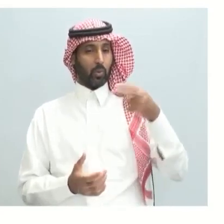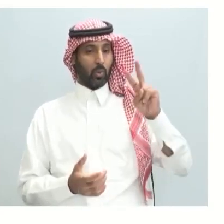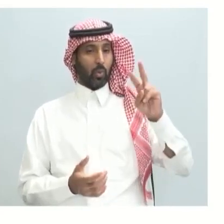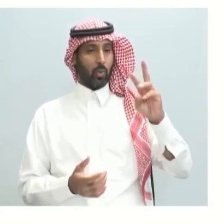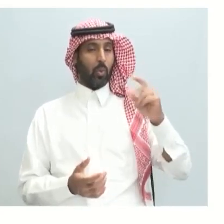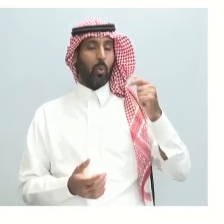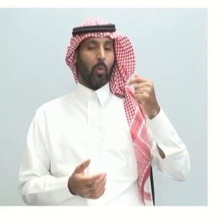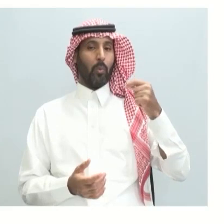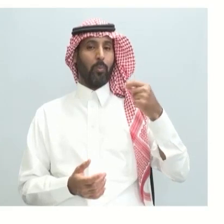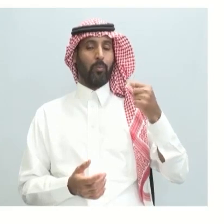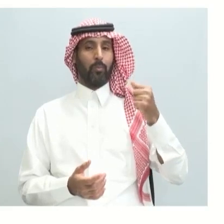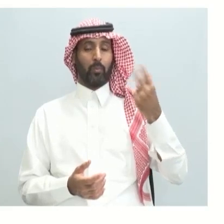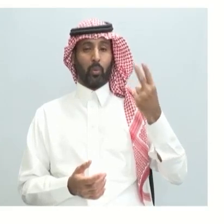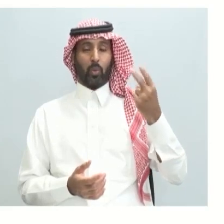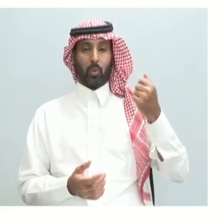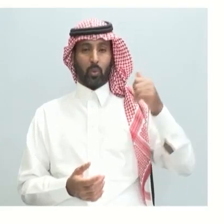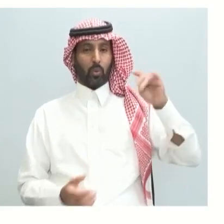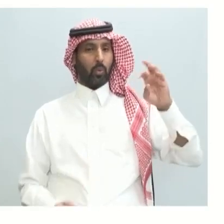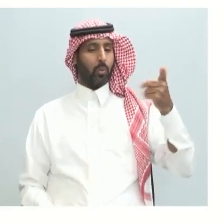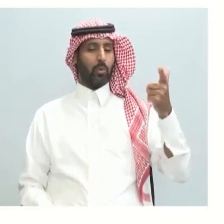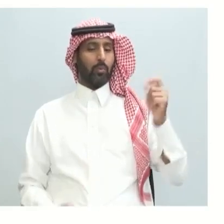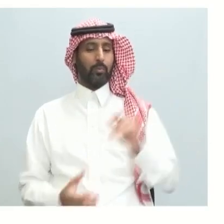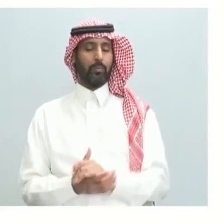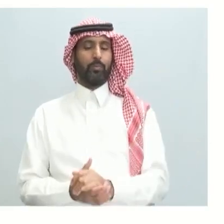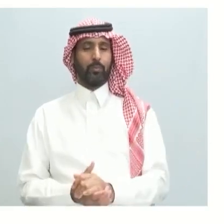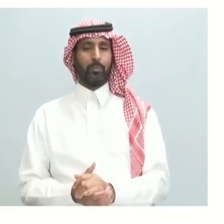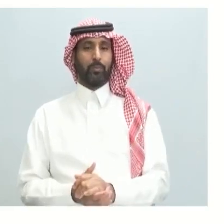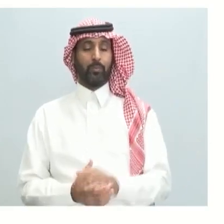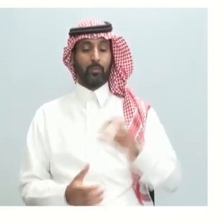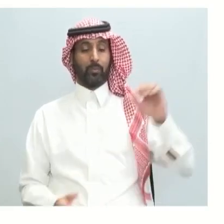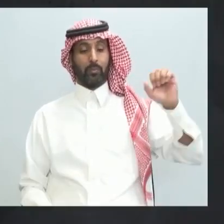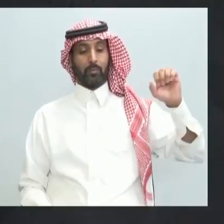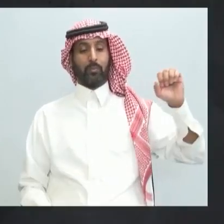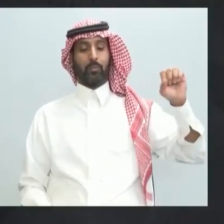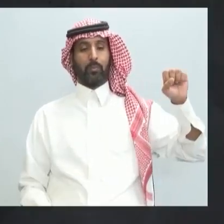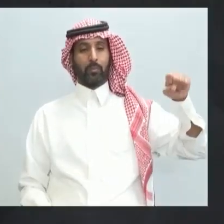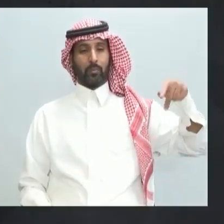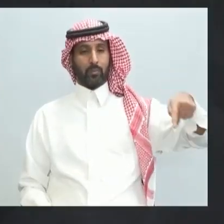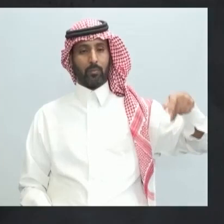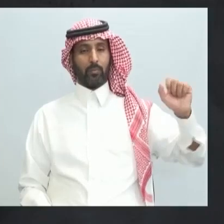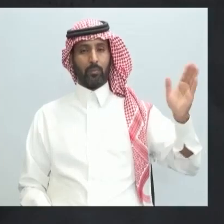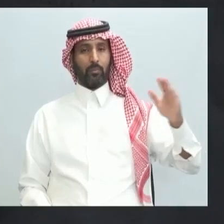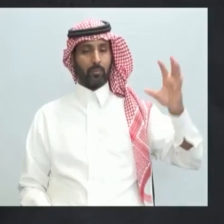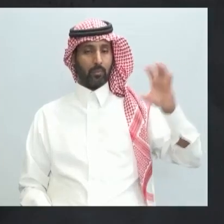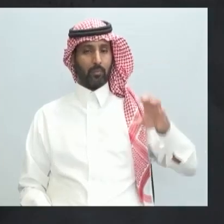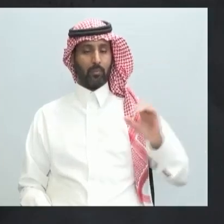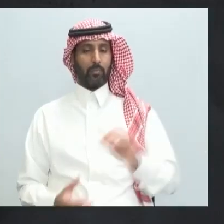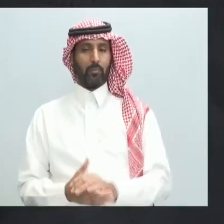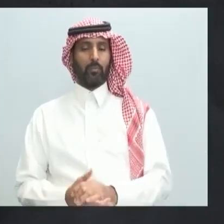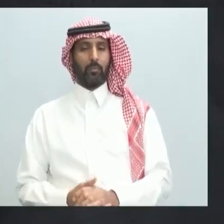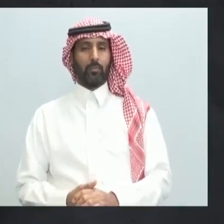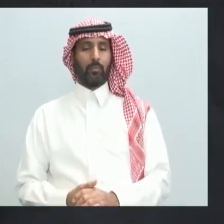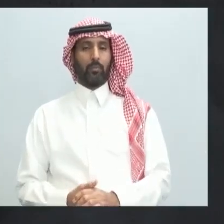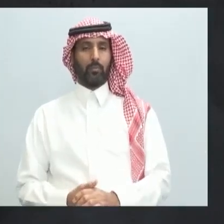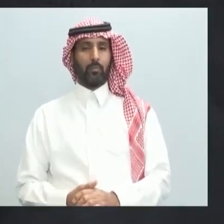E-N-T, then A-L. So can you tell what this letter, this word is?